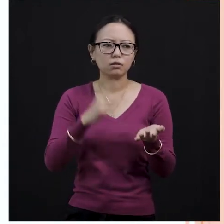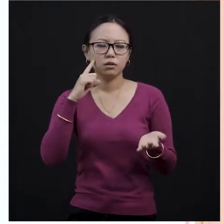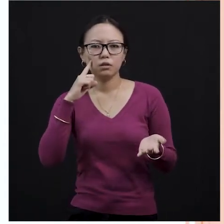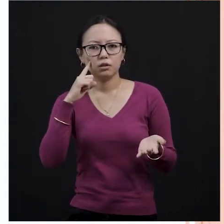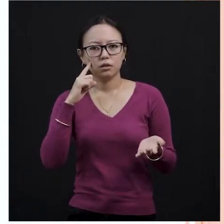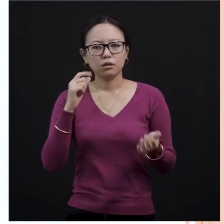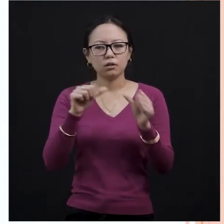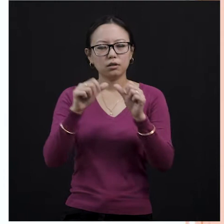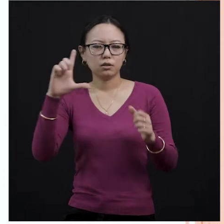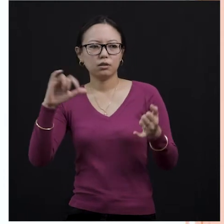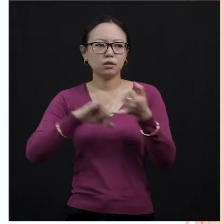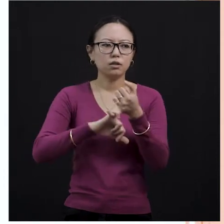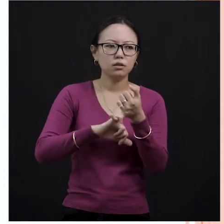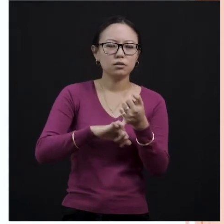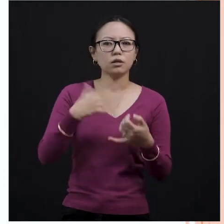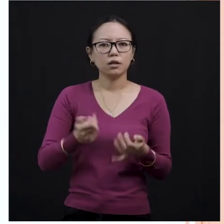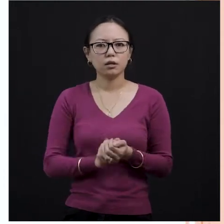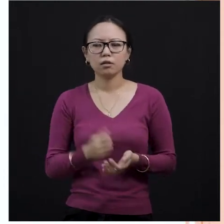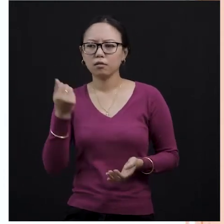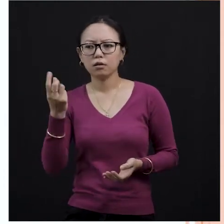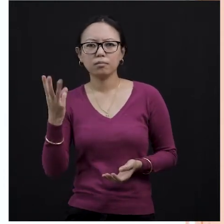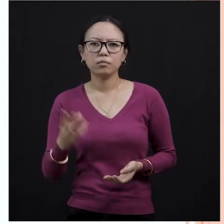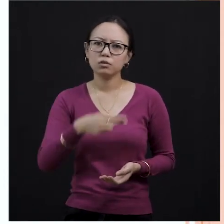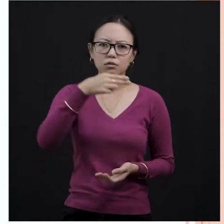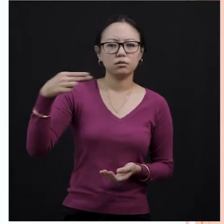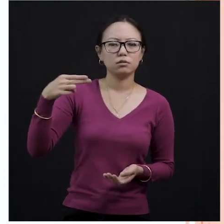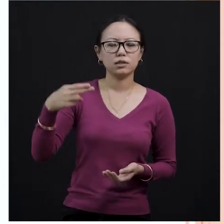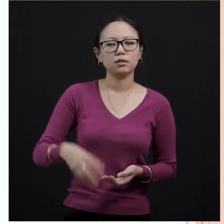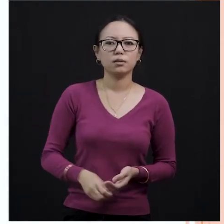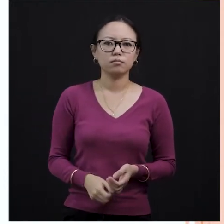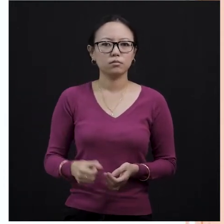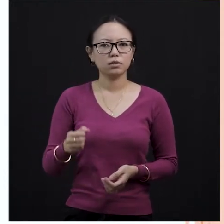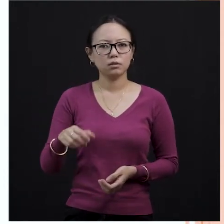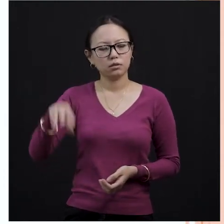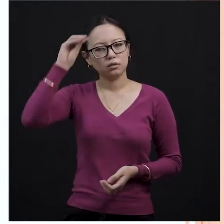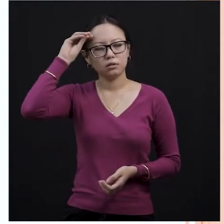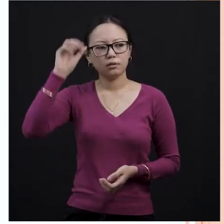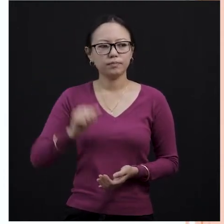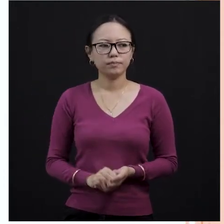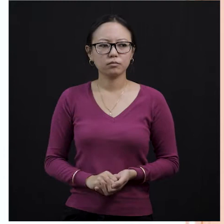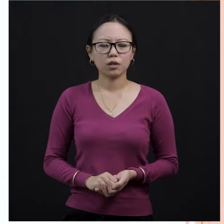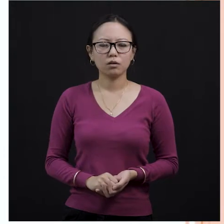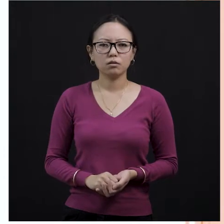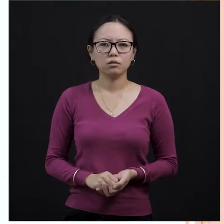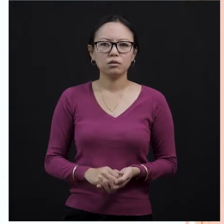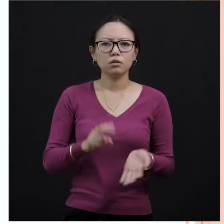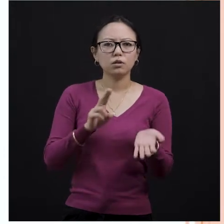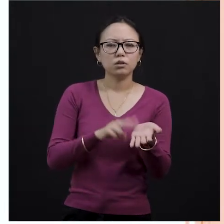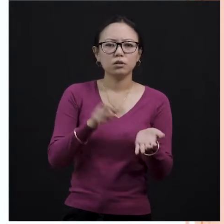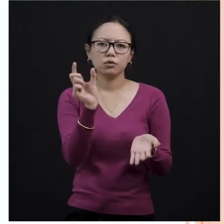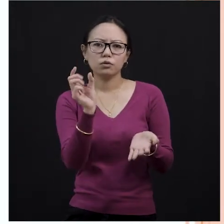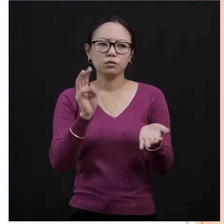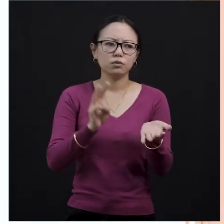names. When we talk about numerals, we mean numbers, okay? Numerals refers